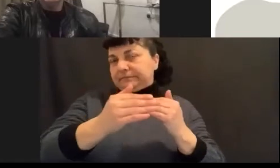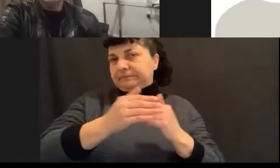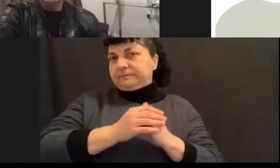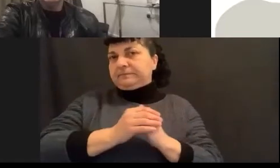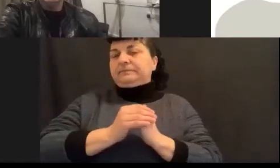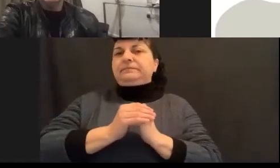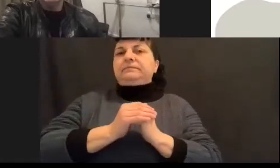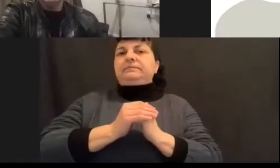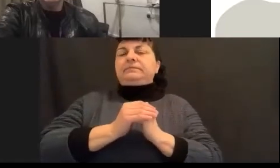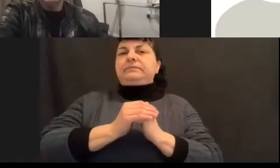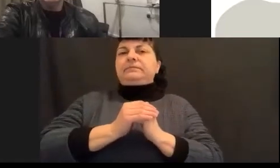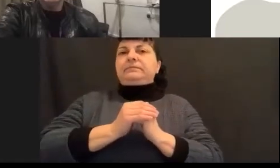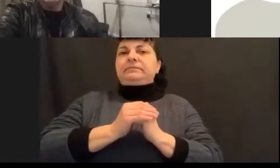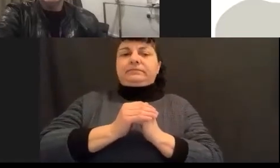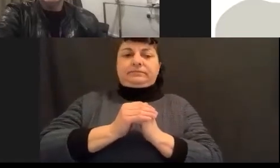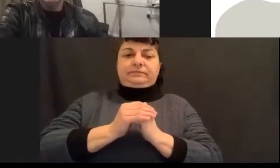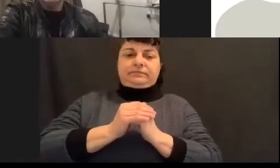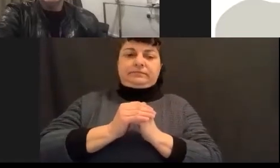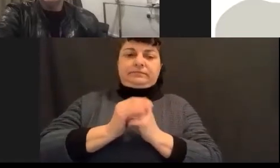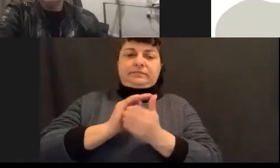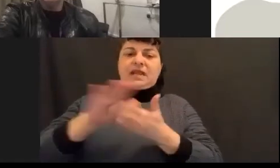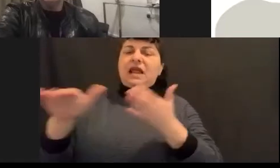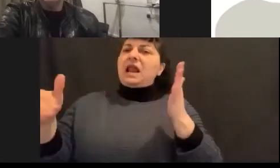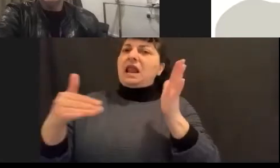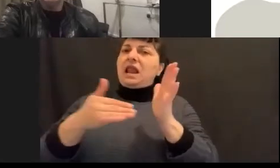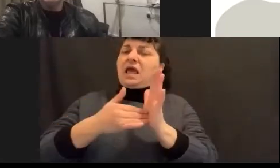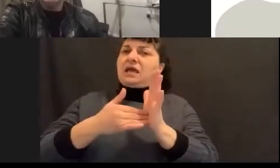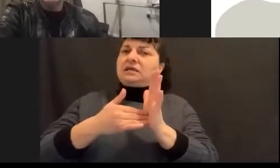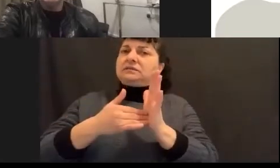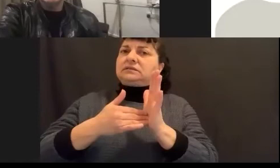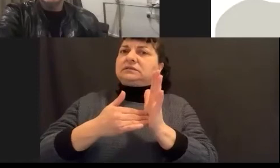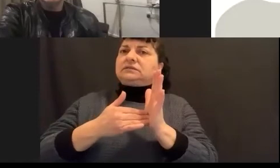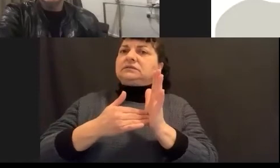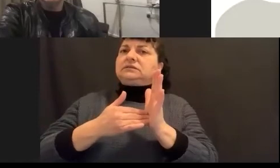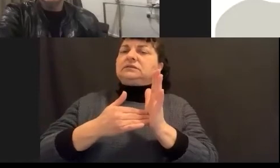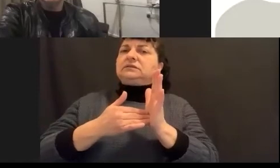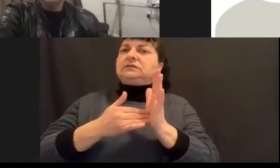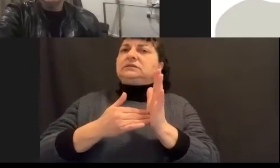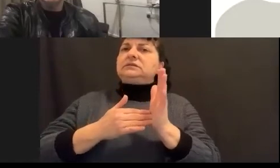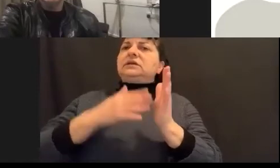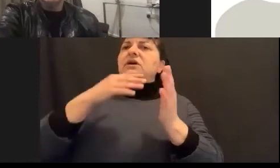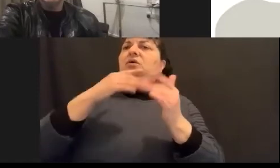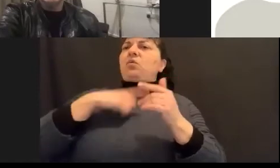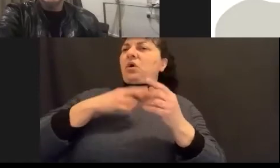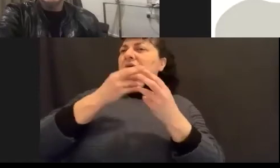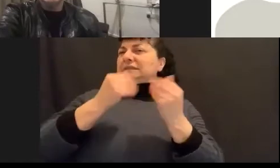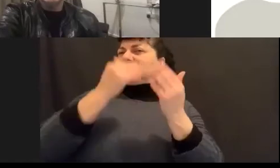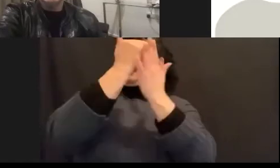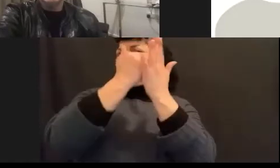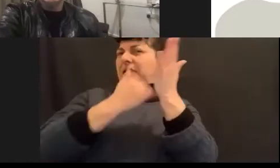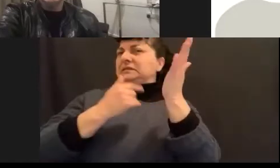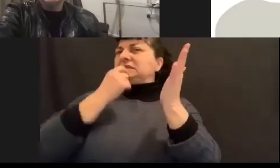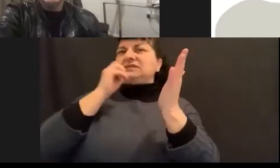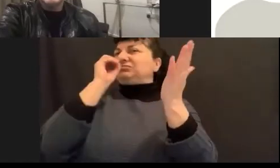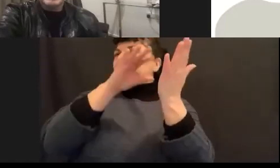the final thing in relation to the exposure sites and why there's a delay in them being listed, sometimes there's information